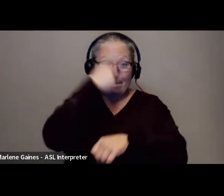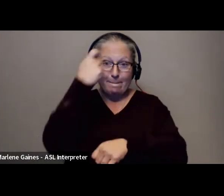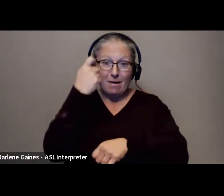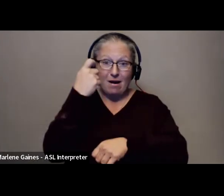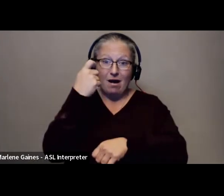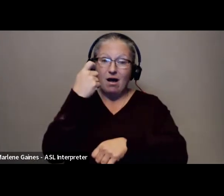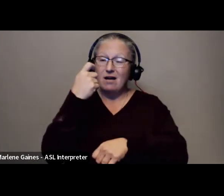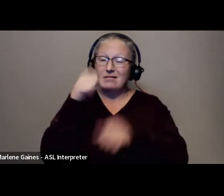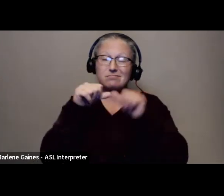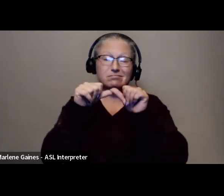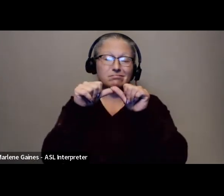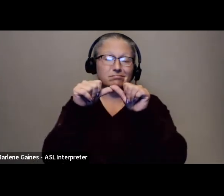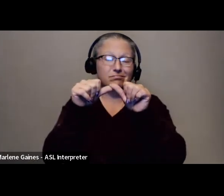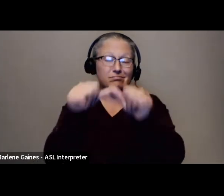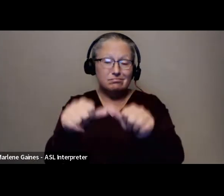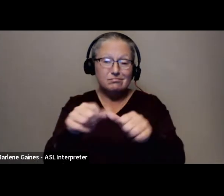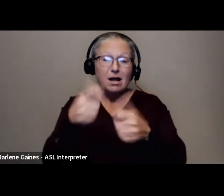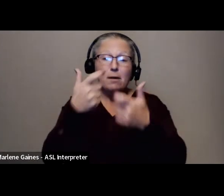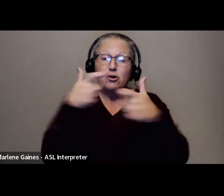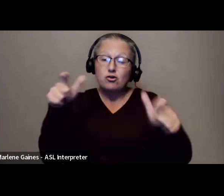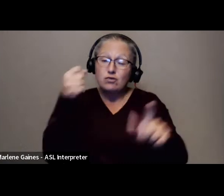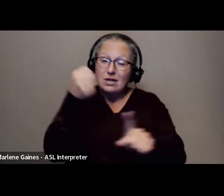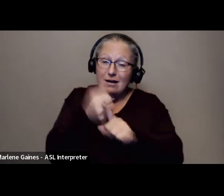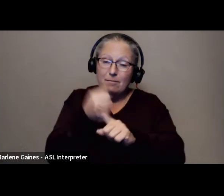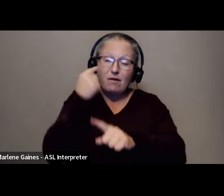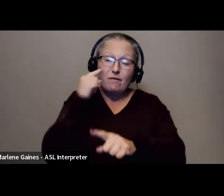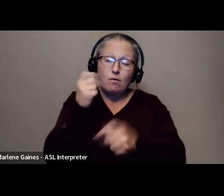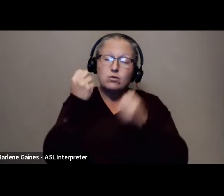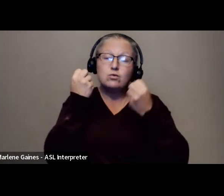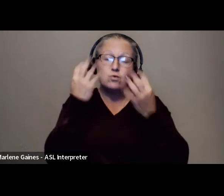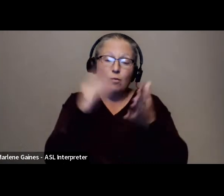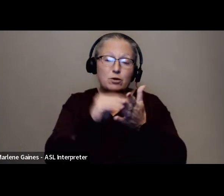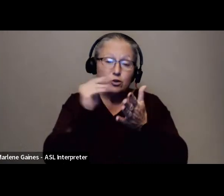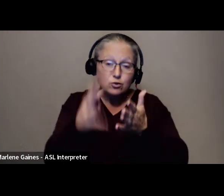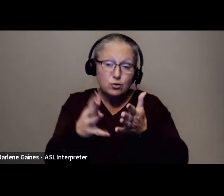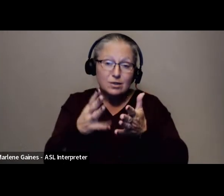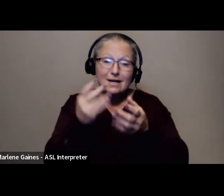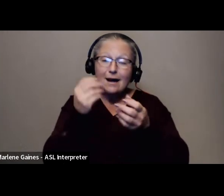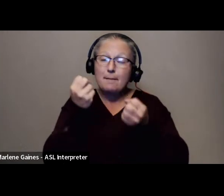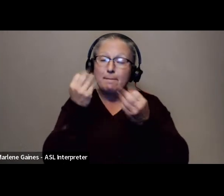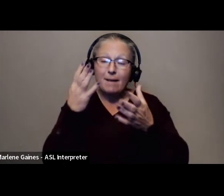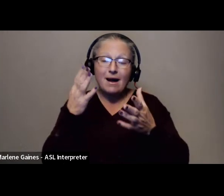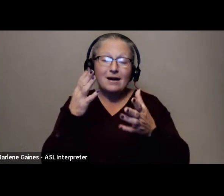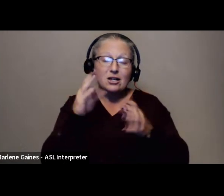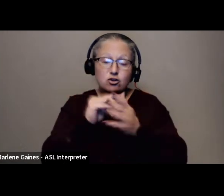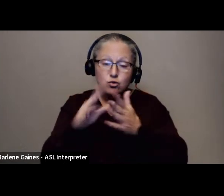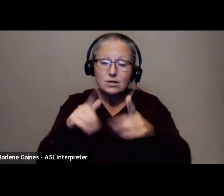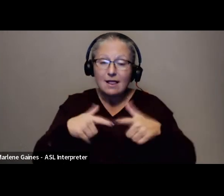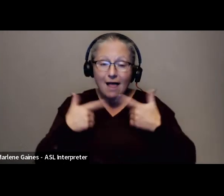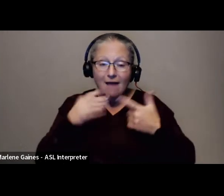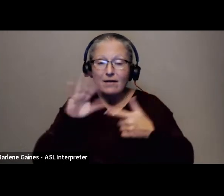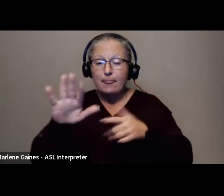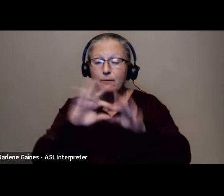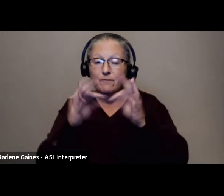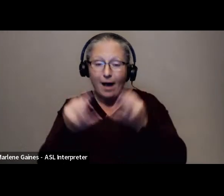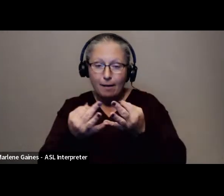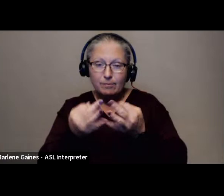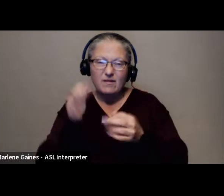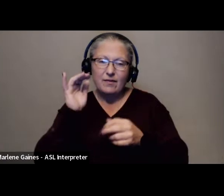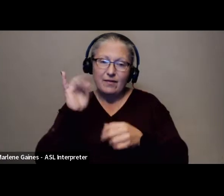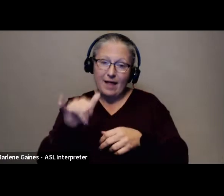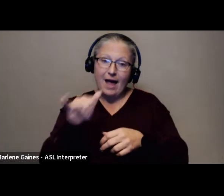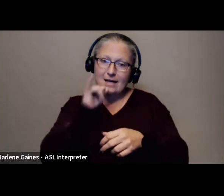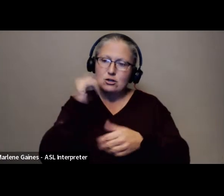long lasting and so impacting to so many students and so many lives of students and families. So this is an issue